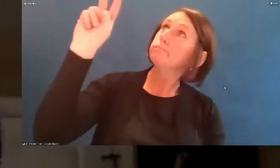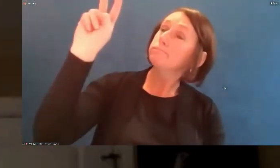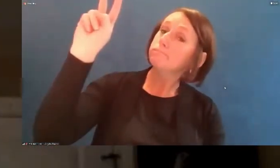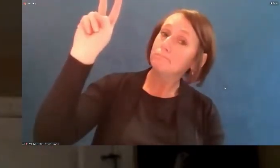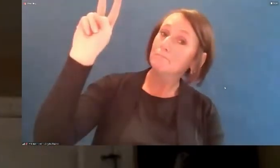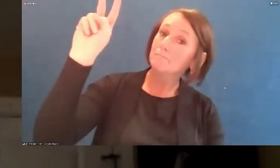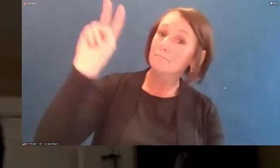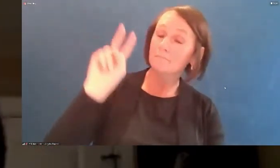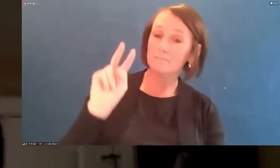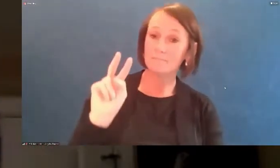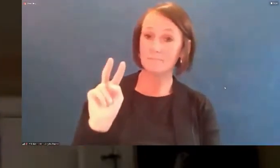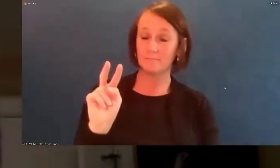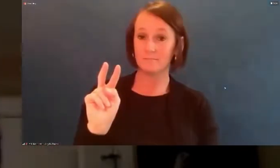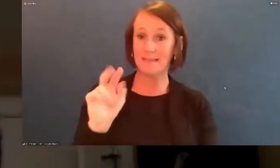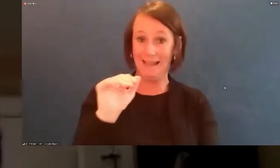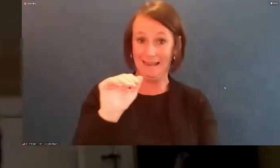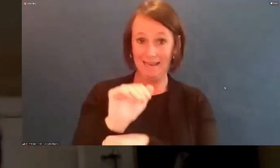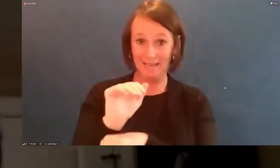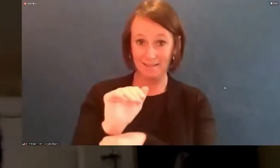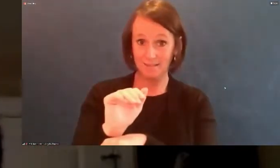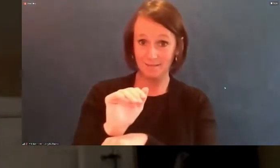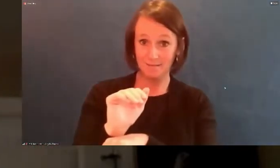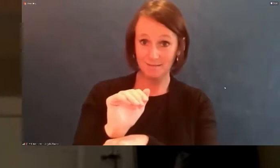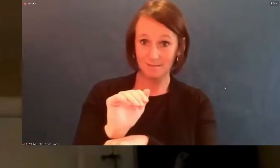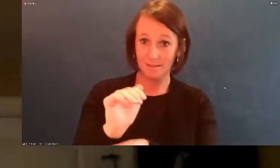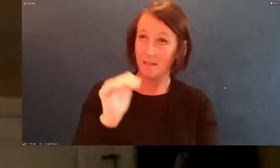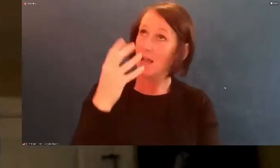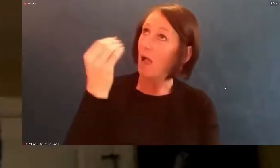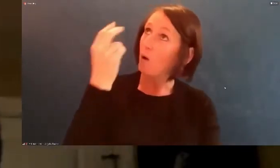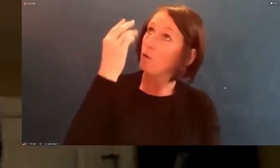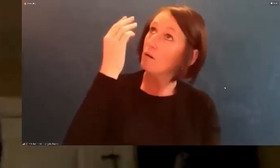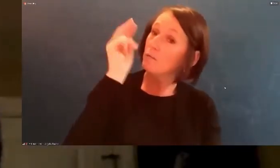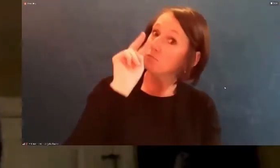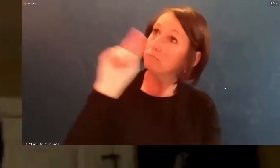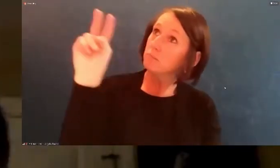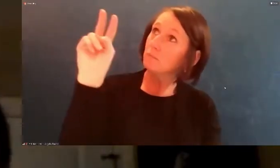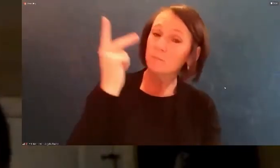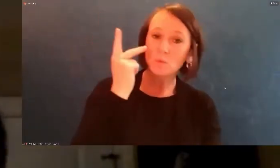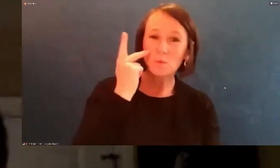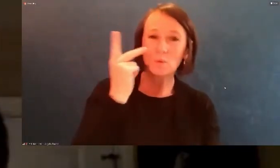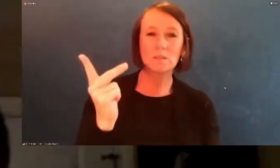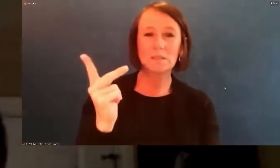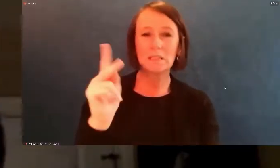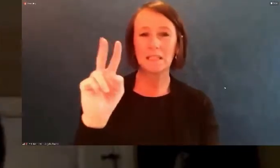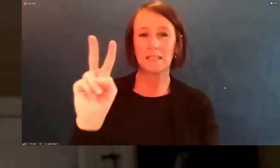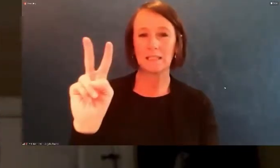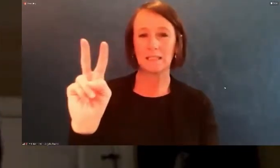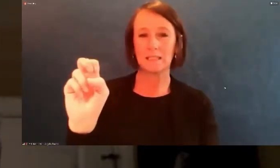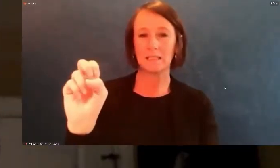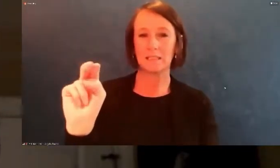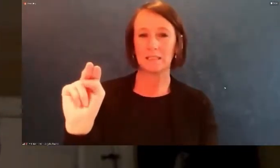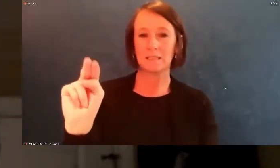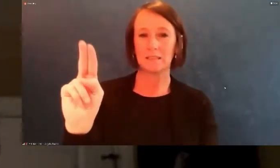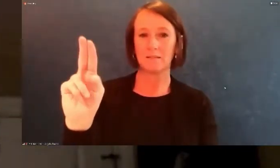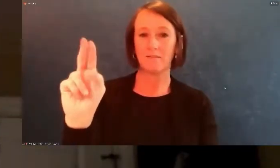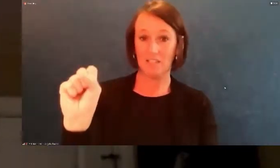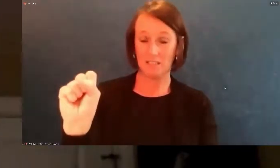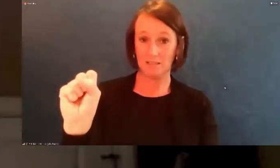from, if you go out at night and you see Venus, in Bush Cree, they say